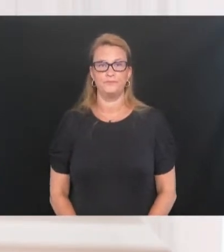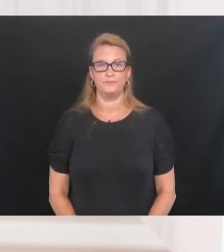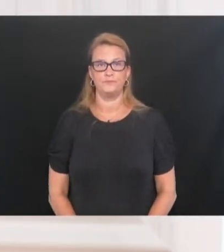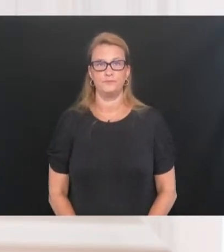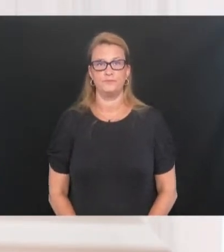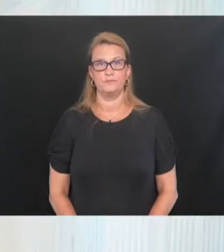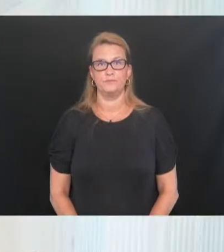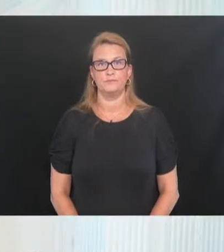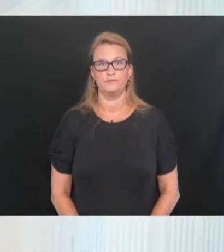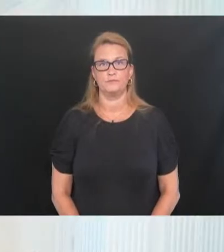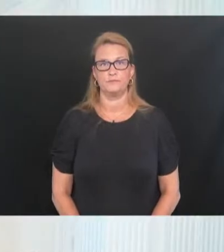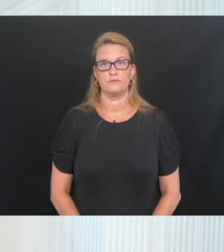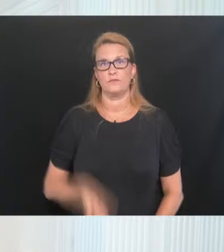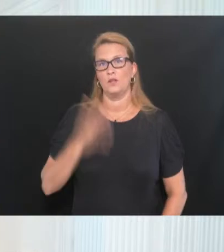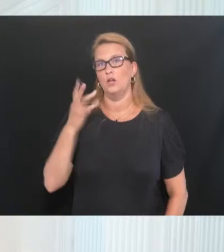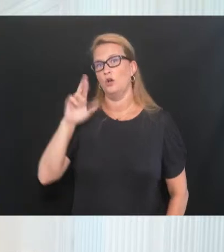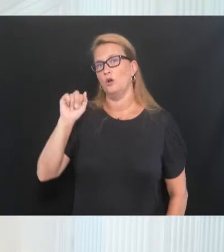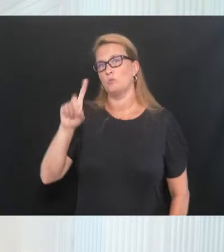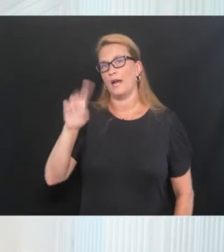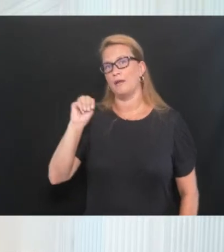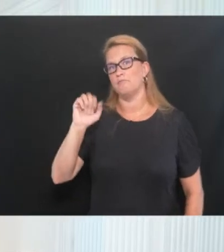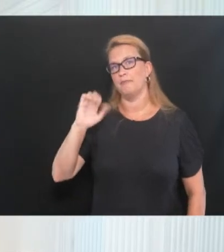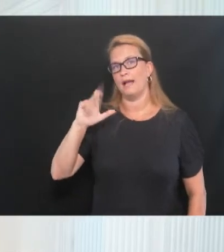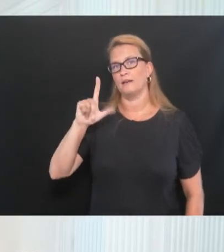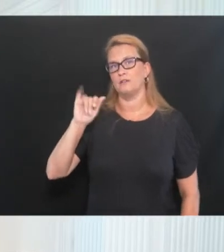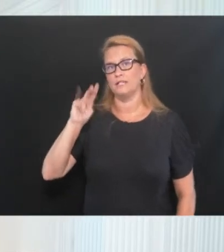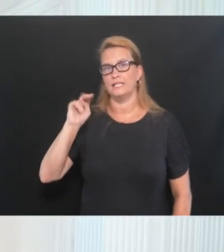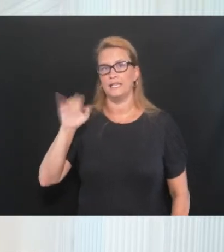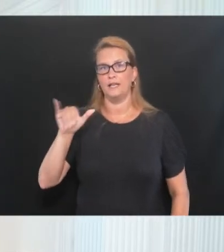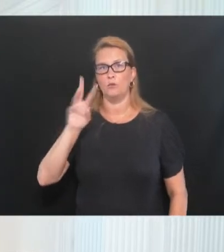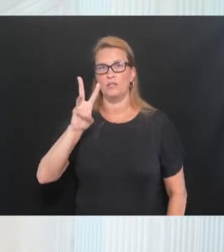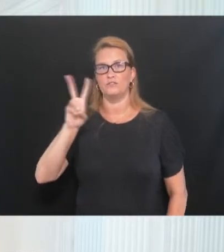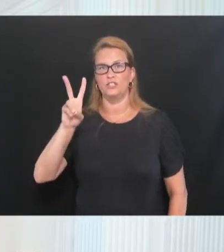All right, thank you, June. Next to Brad McElhenney with West Virginia Metro News.